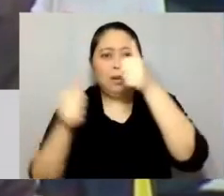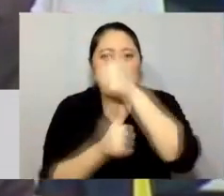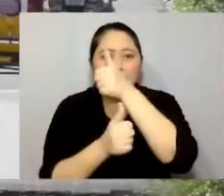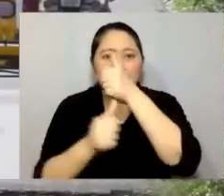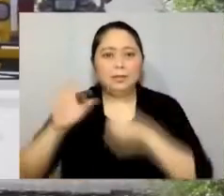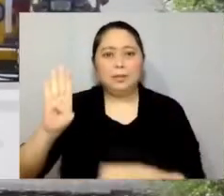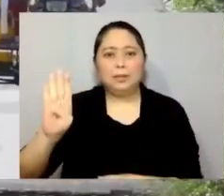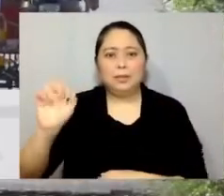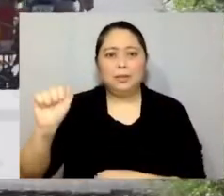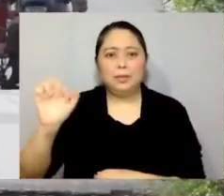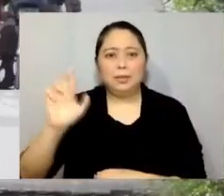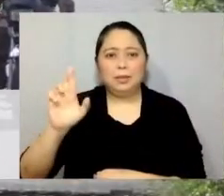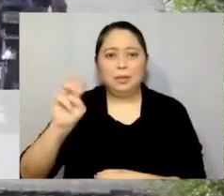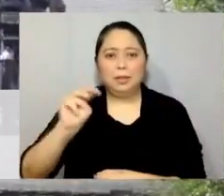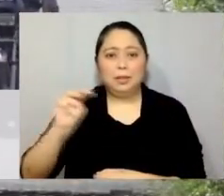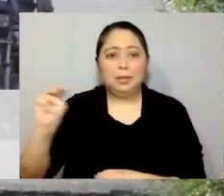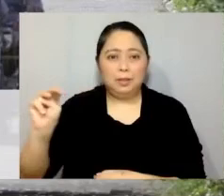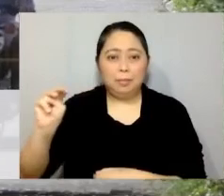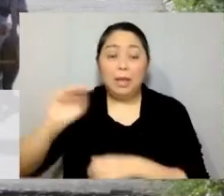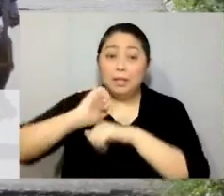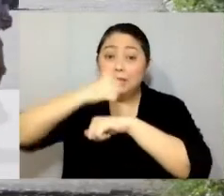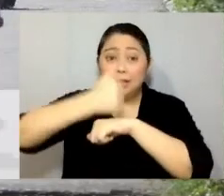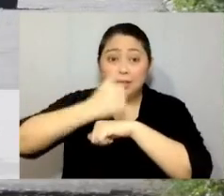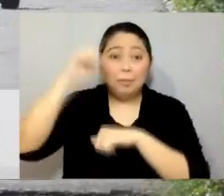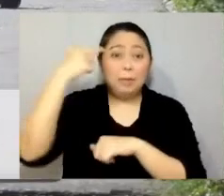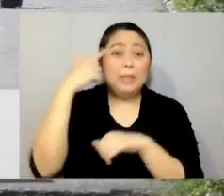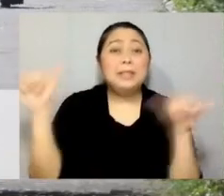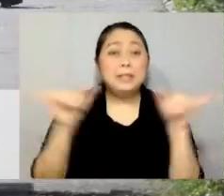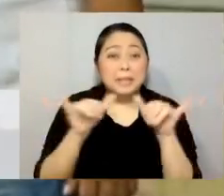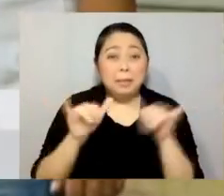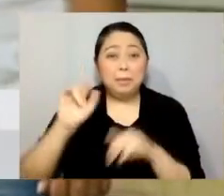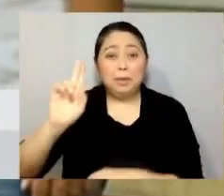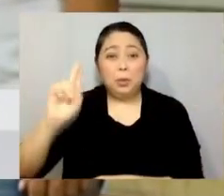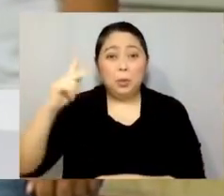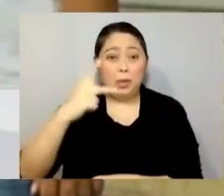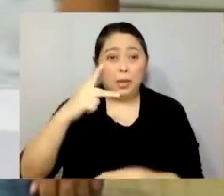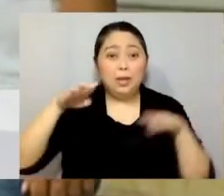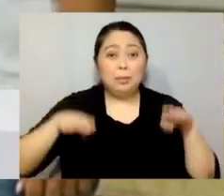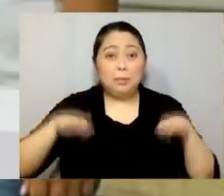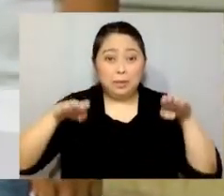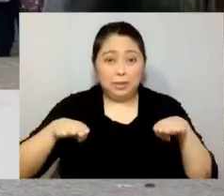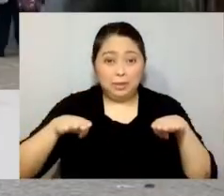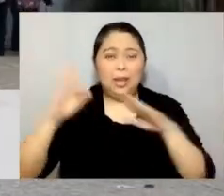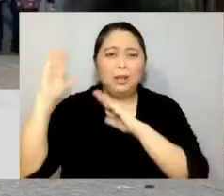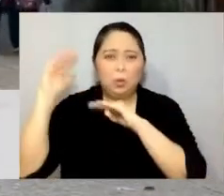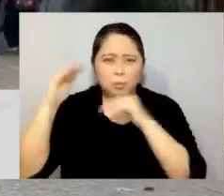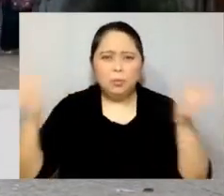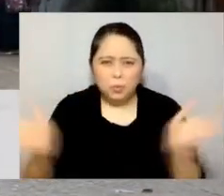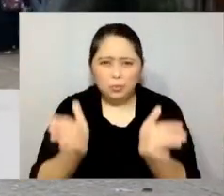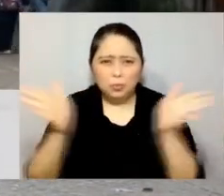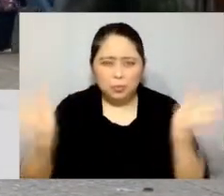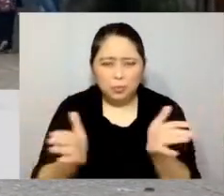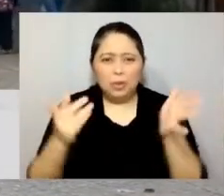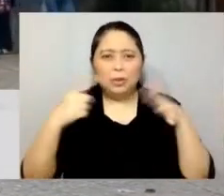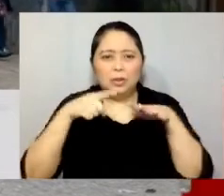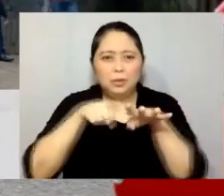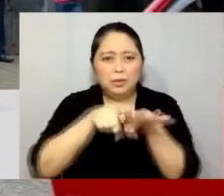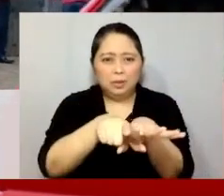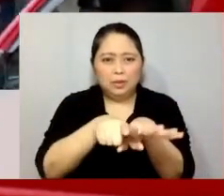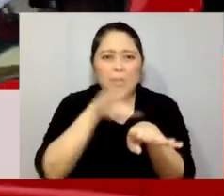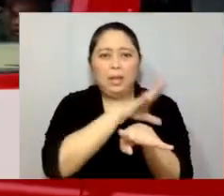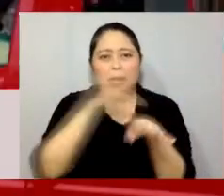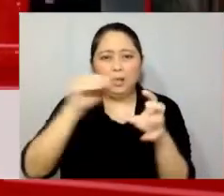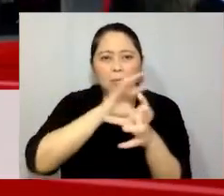BARM. The setup, similar to that of the United Kingdom, hopes to encourage inclusive and participatory governance